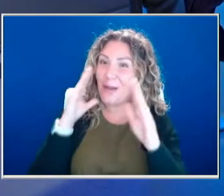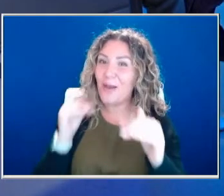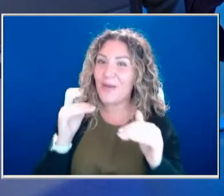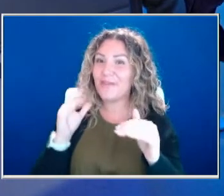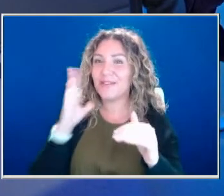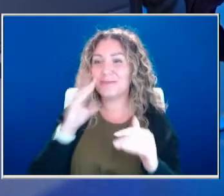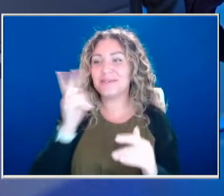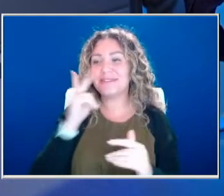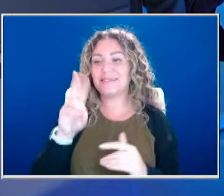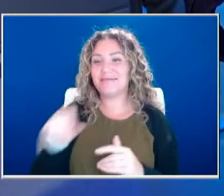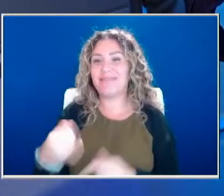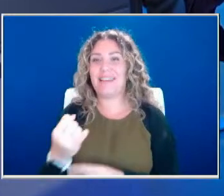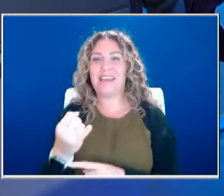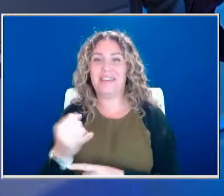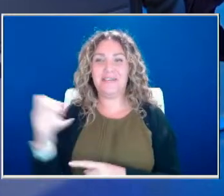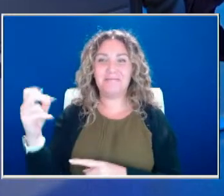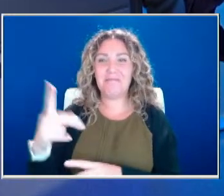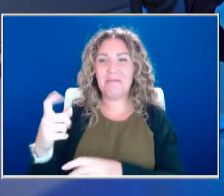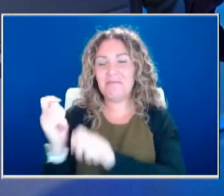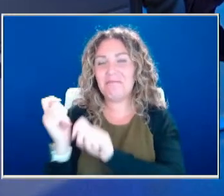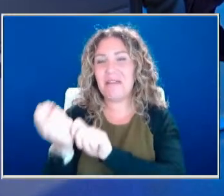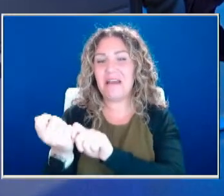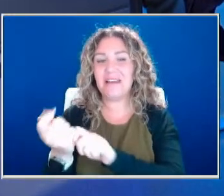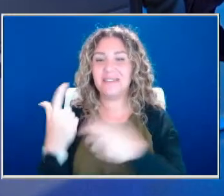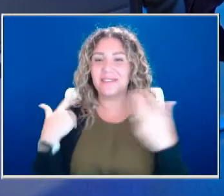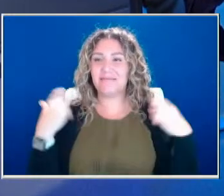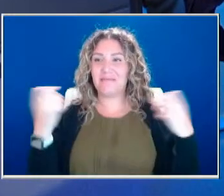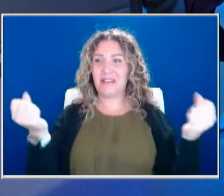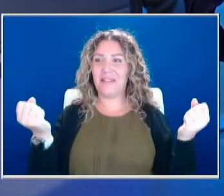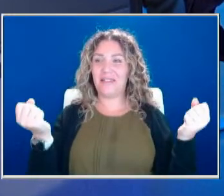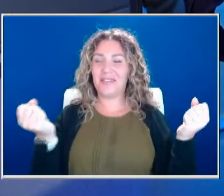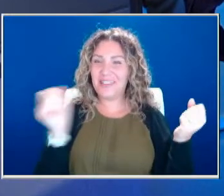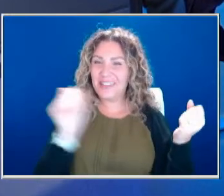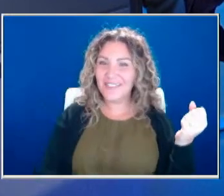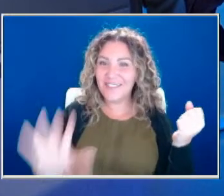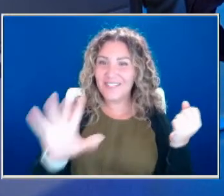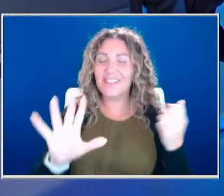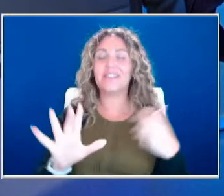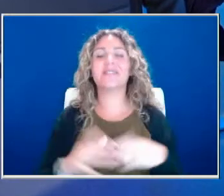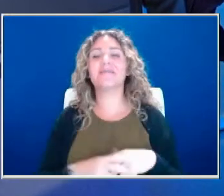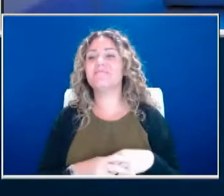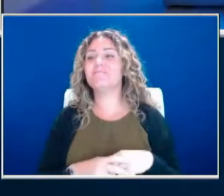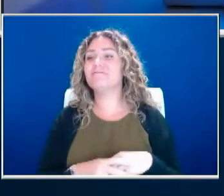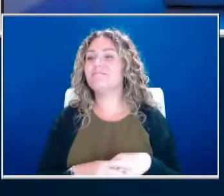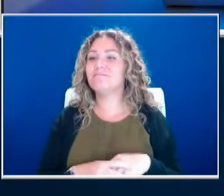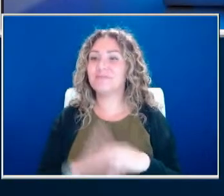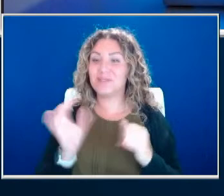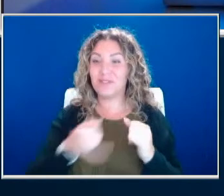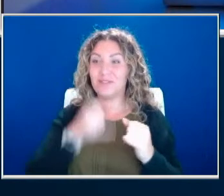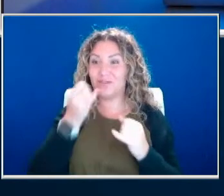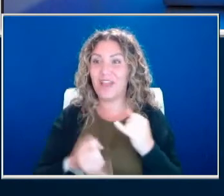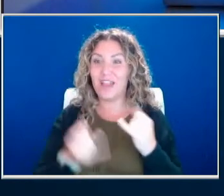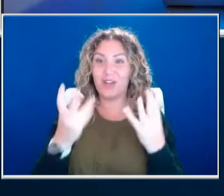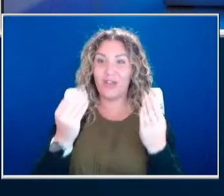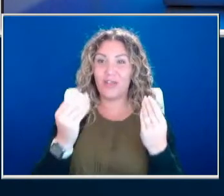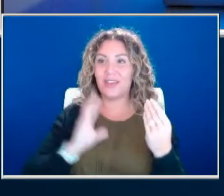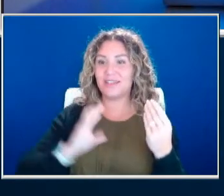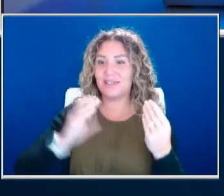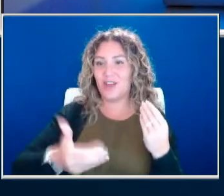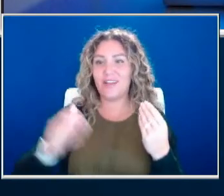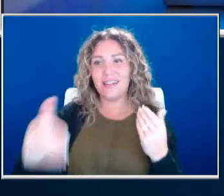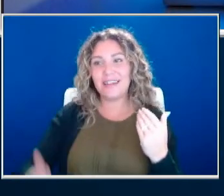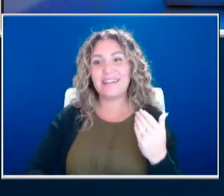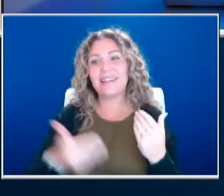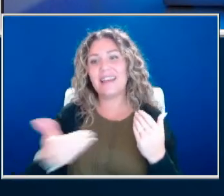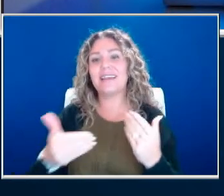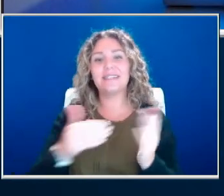back there on the mat, healthy out there on the fields and doing his thing. I want to get to our final thoughts from our guest today. Dr. Peterson, I'll